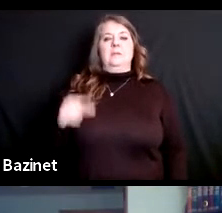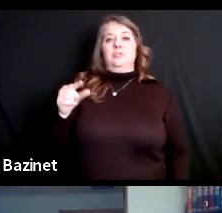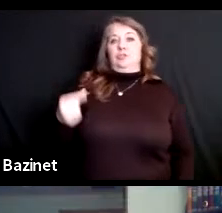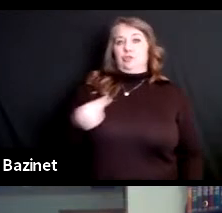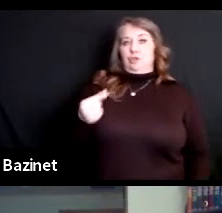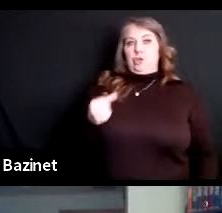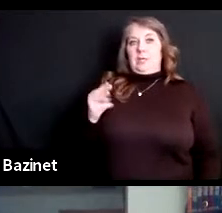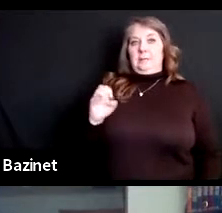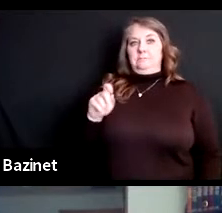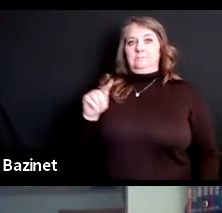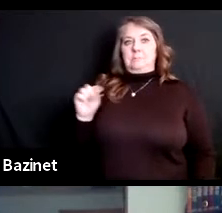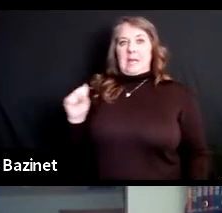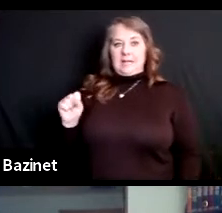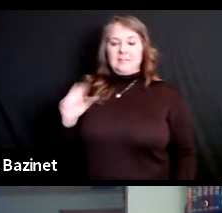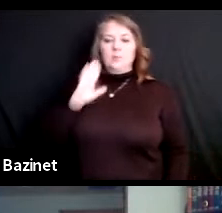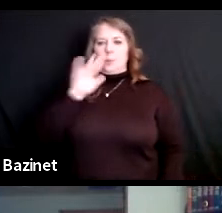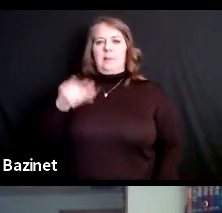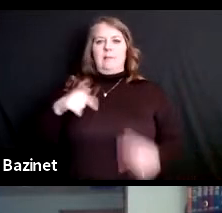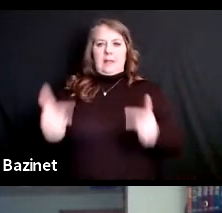Hislop.